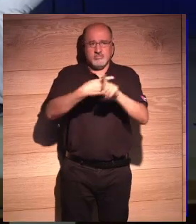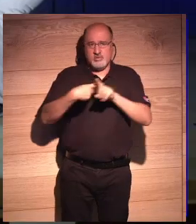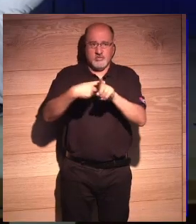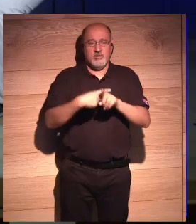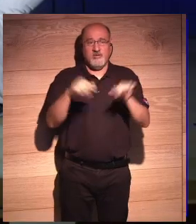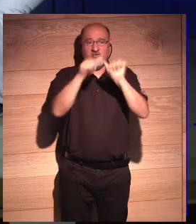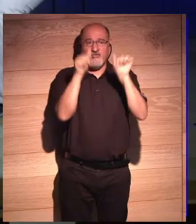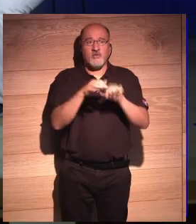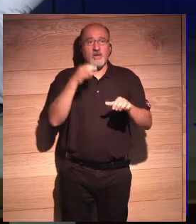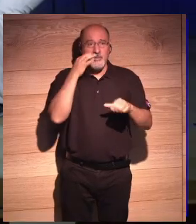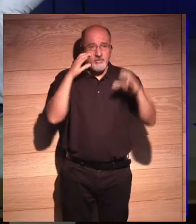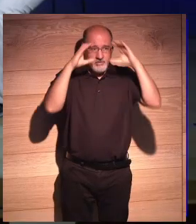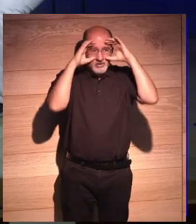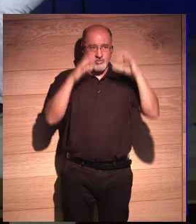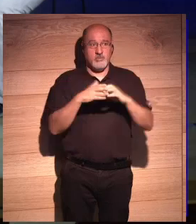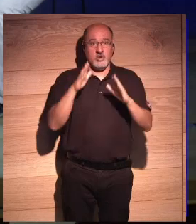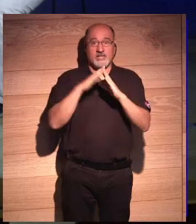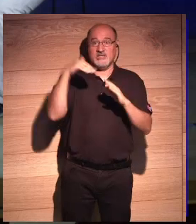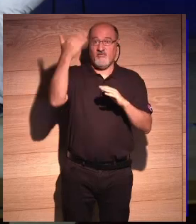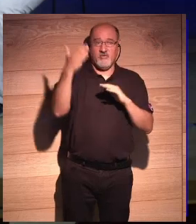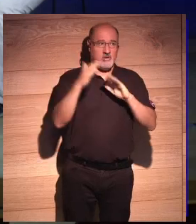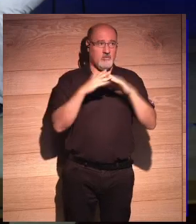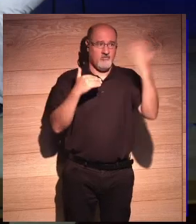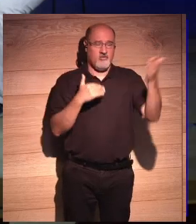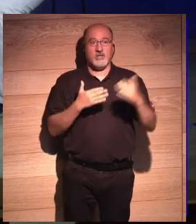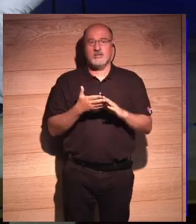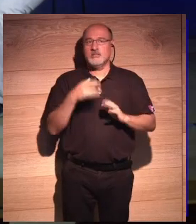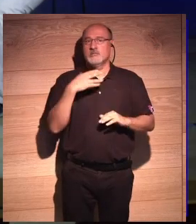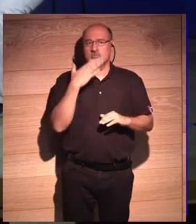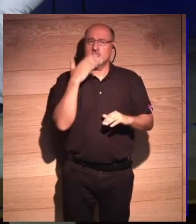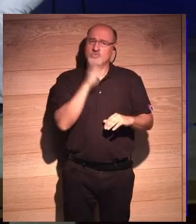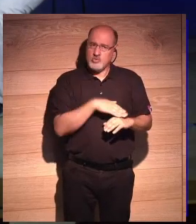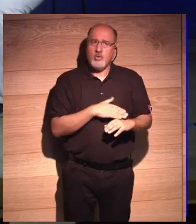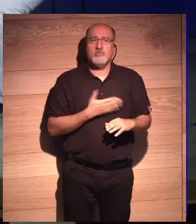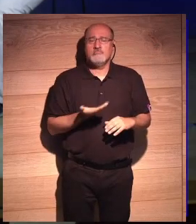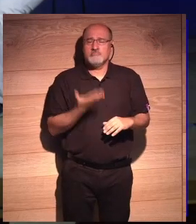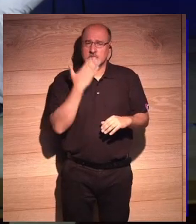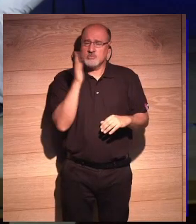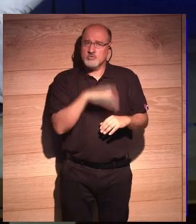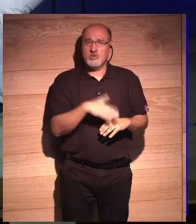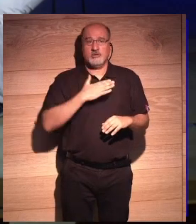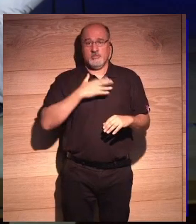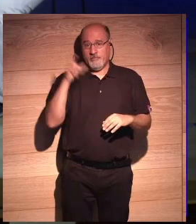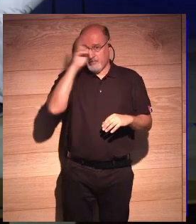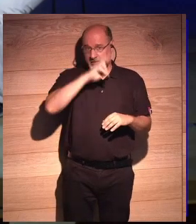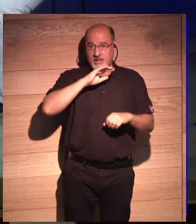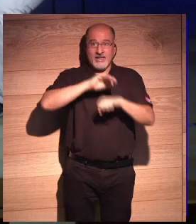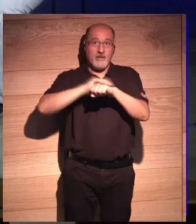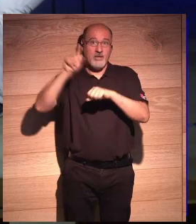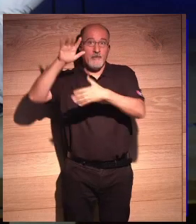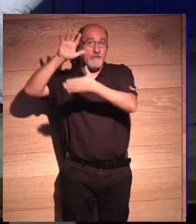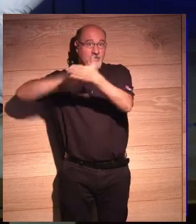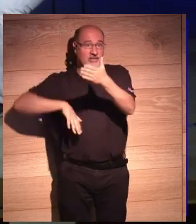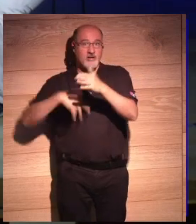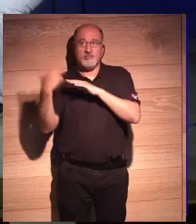in a virtual way, because, for example, I'm always out of home. So the good thing is that although I'm in Madrid and my friends